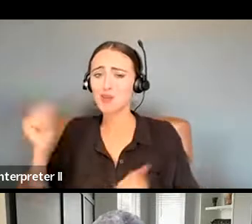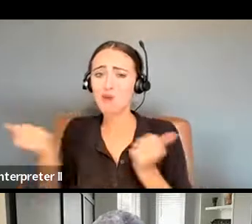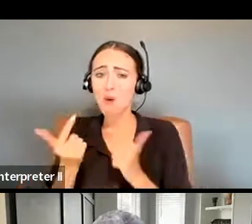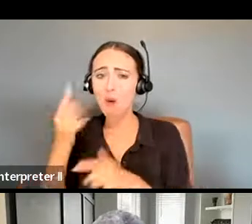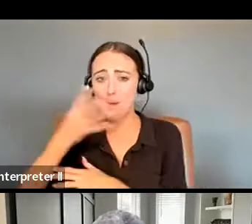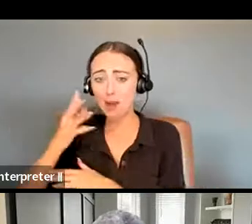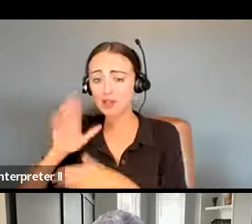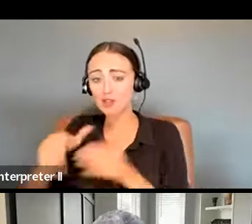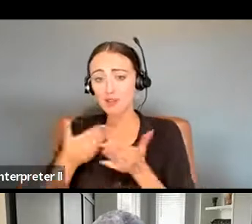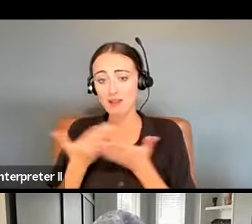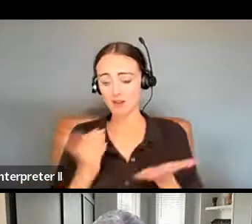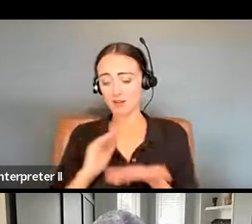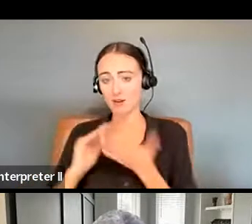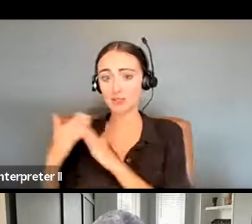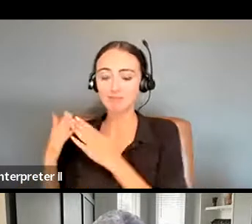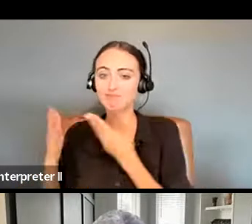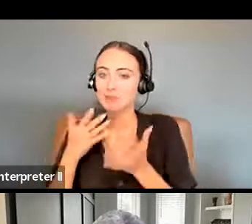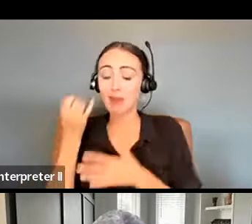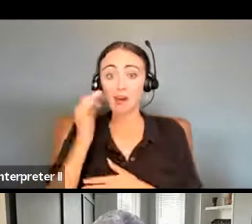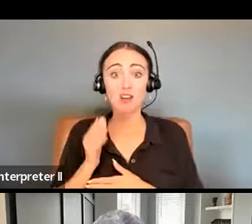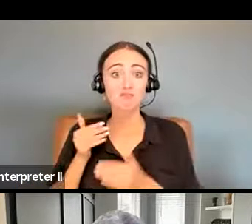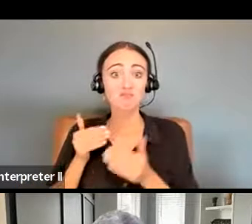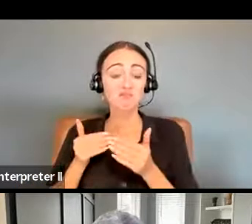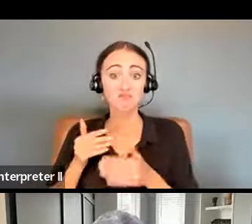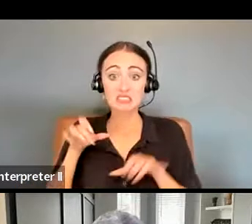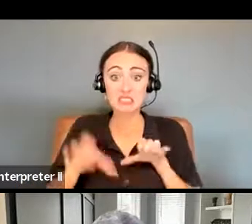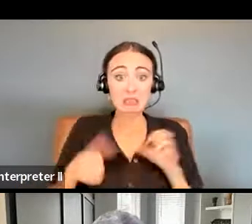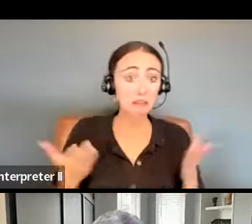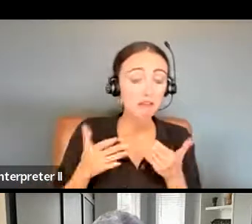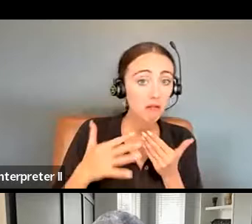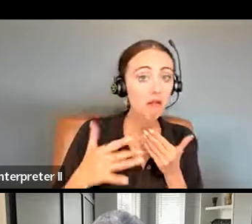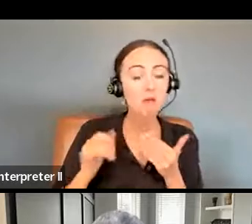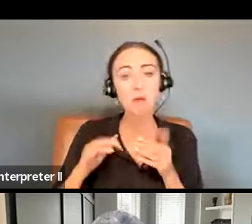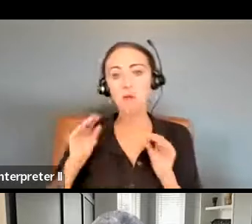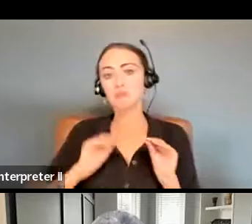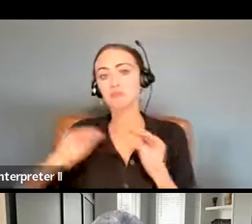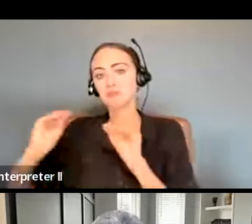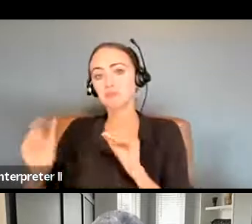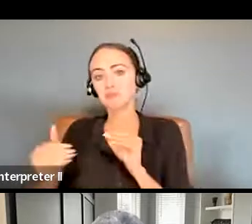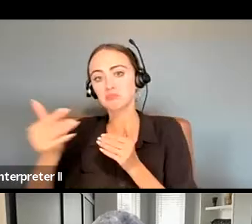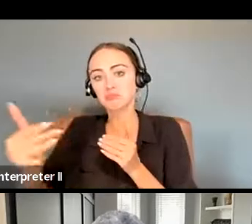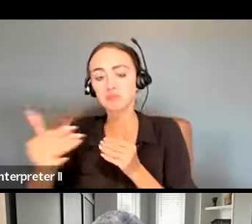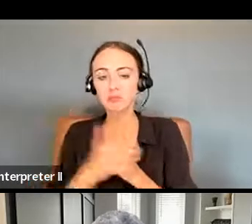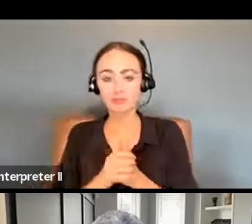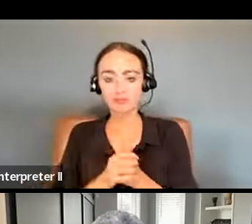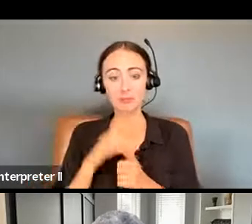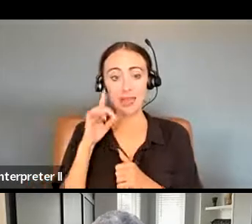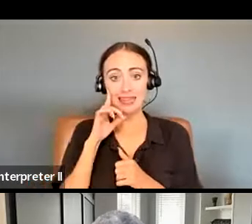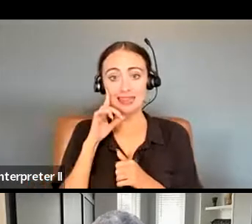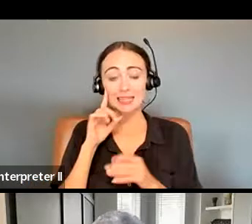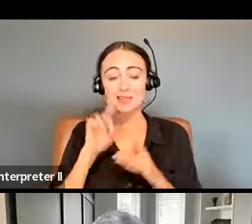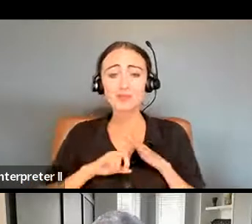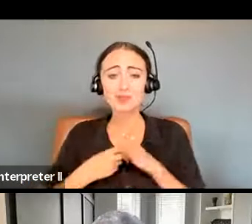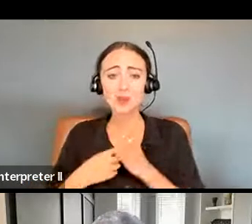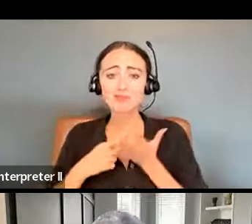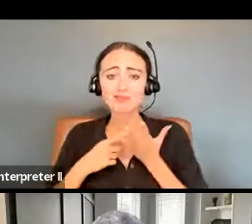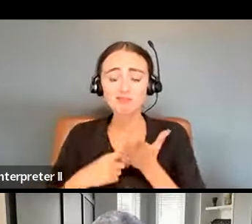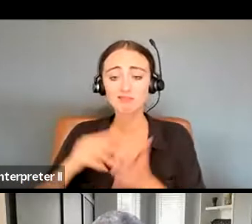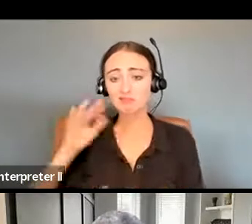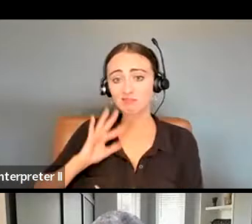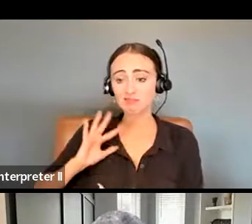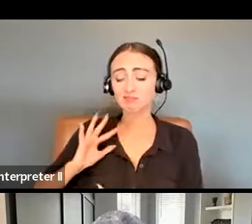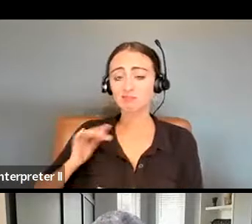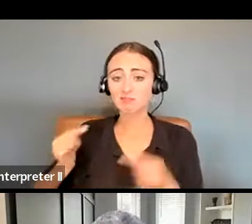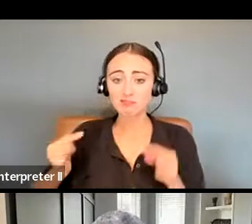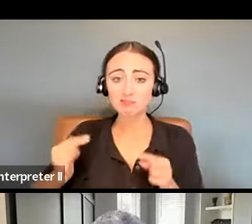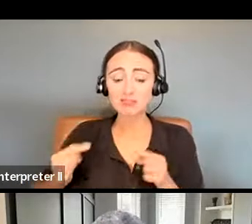arriving in our city, whether they're moving on or making a new home here. I think we've talked about this back and forth, but